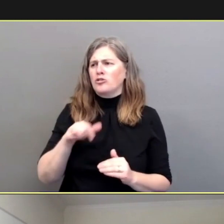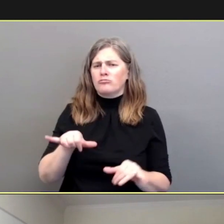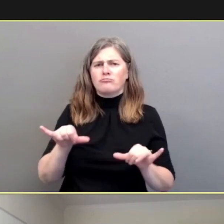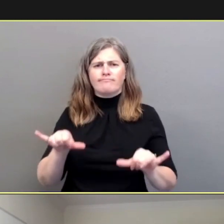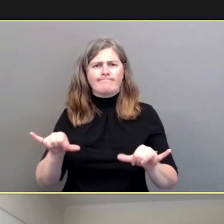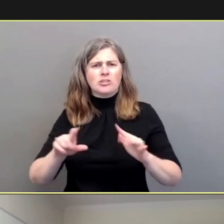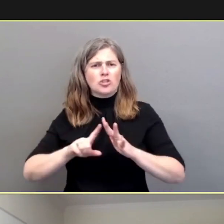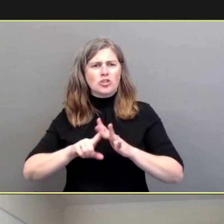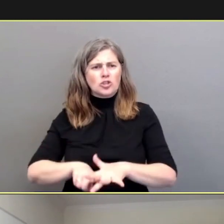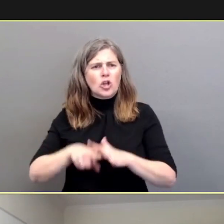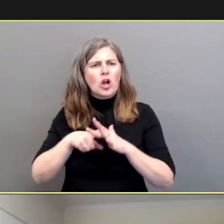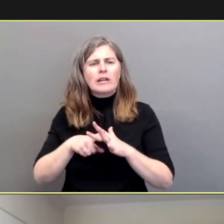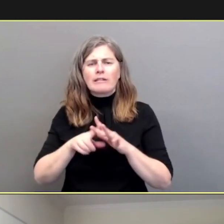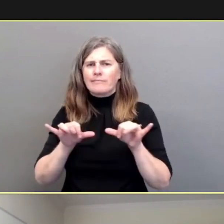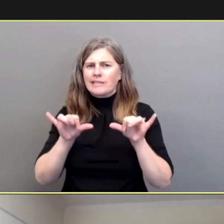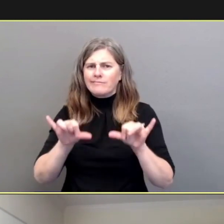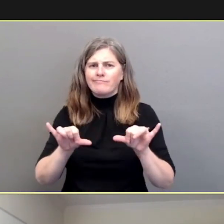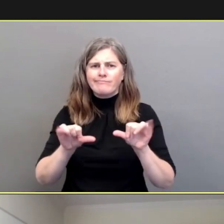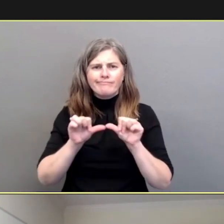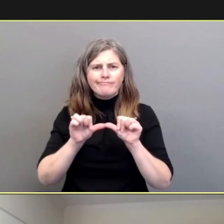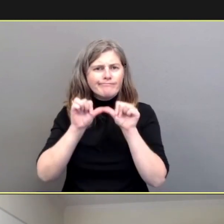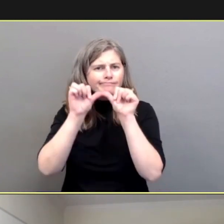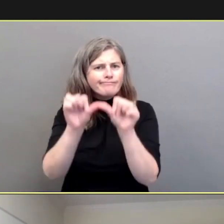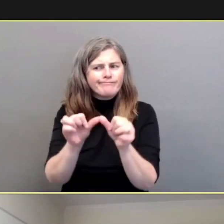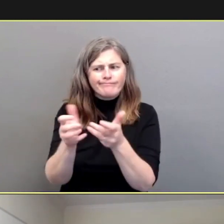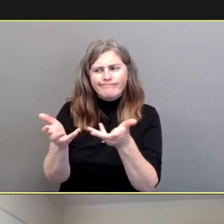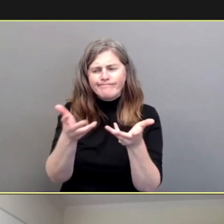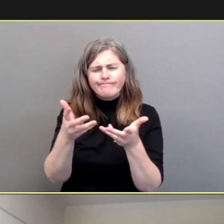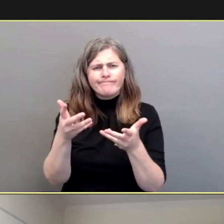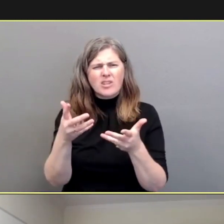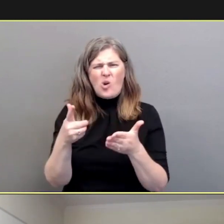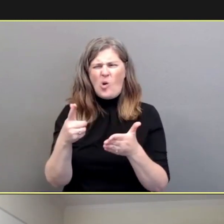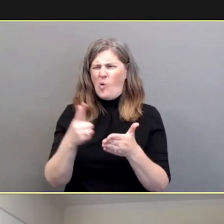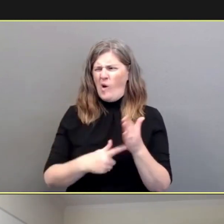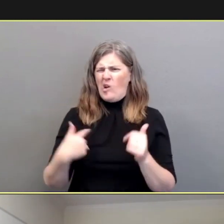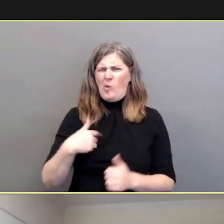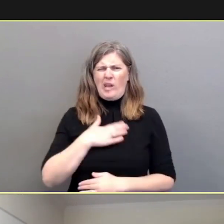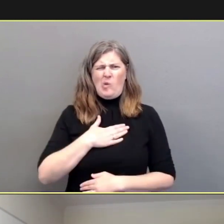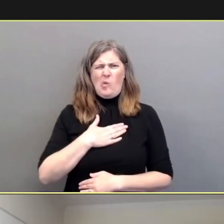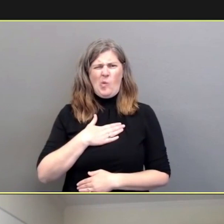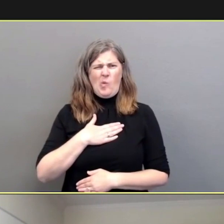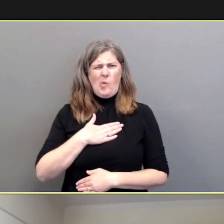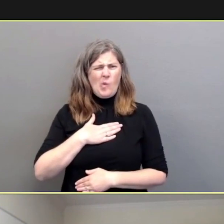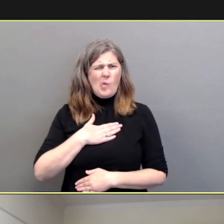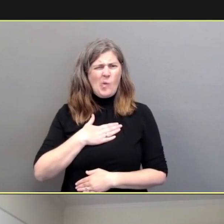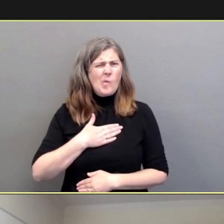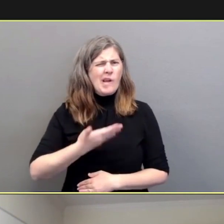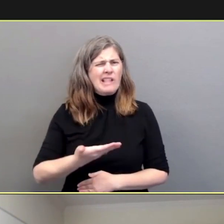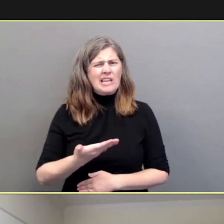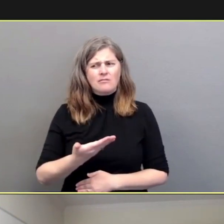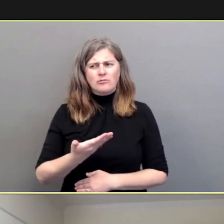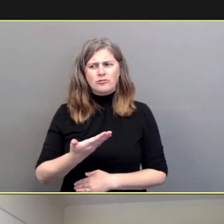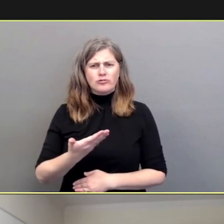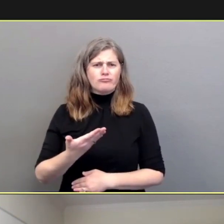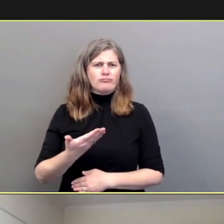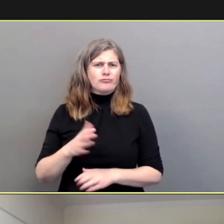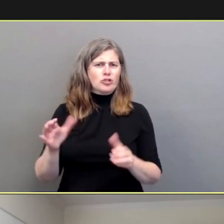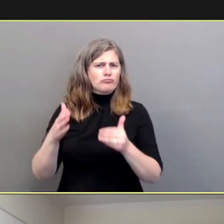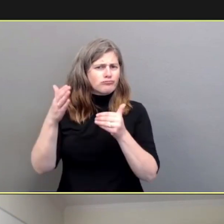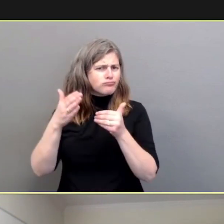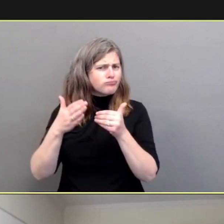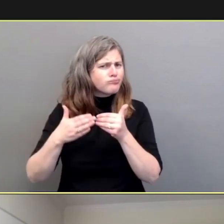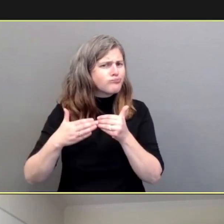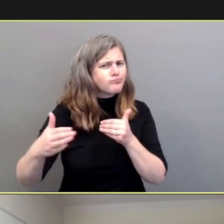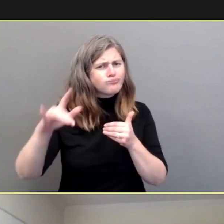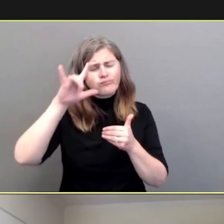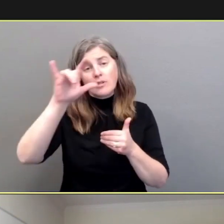starting and continuing a conversation about, what are we willing to do for the duration of this whole thing? We can't